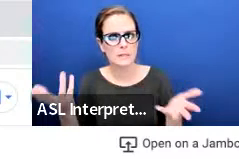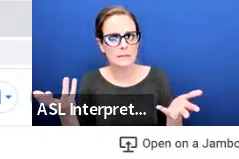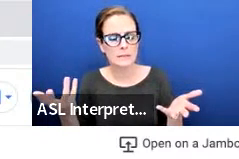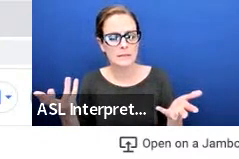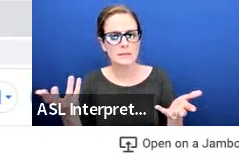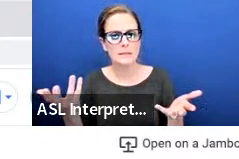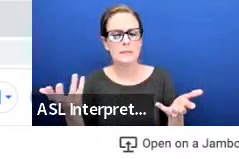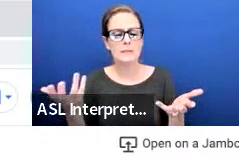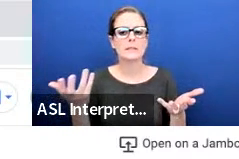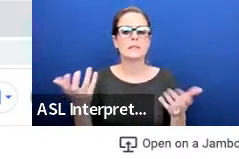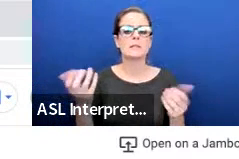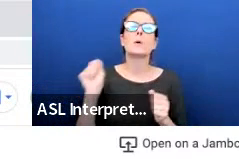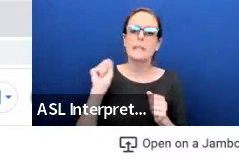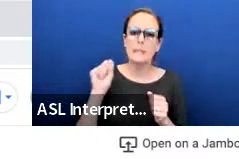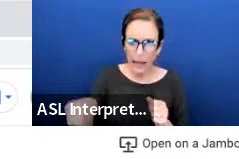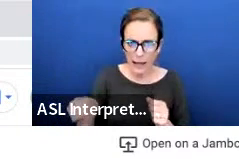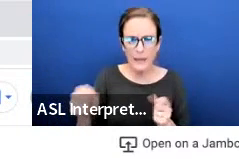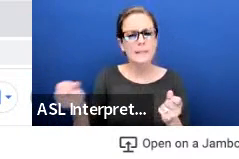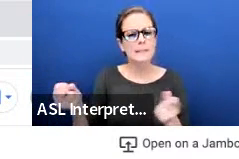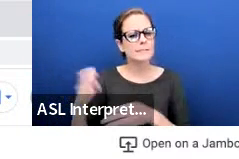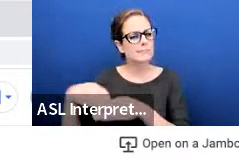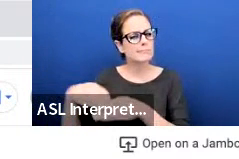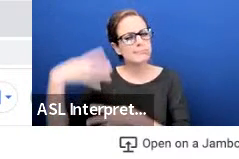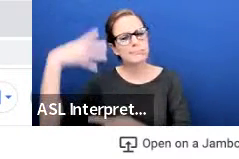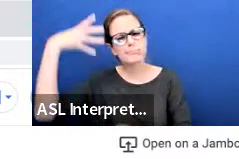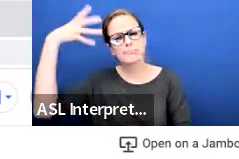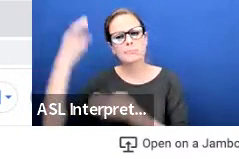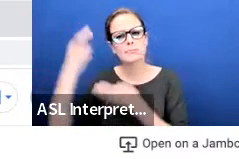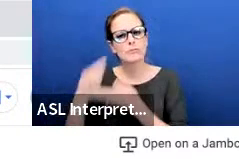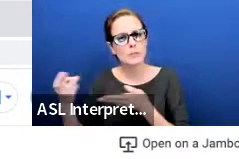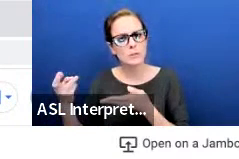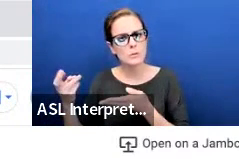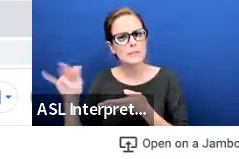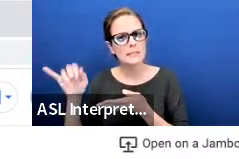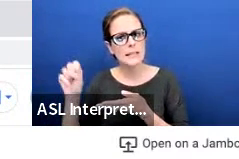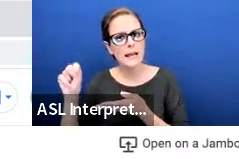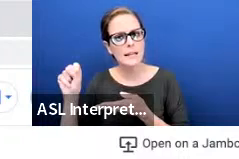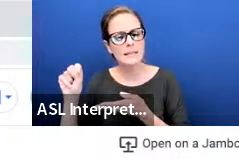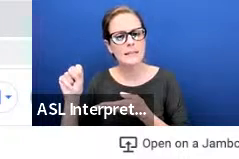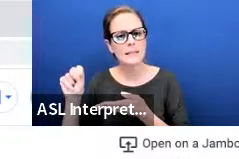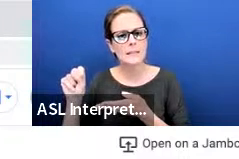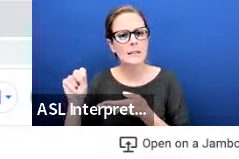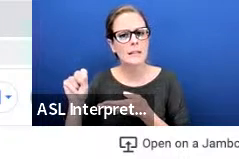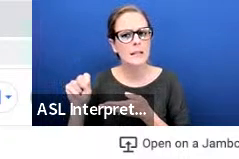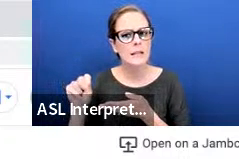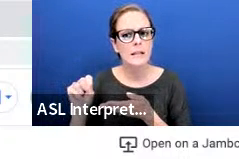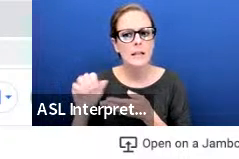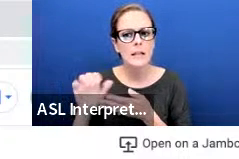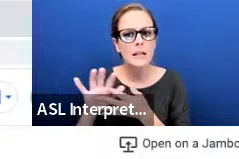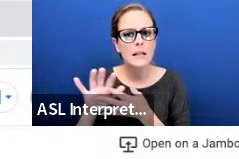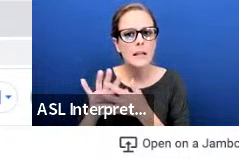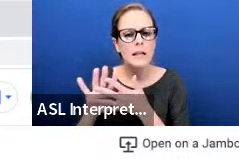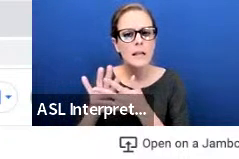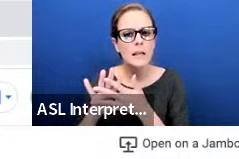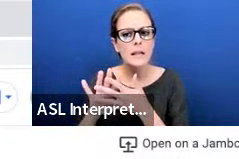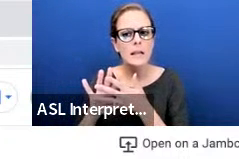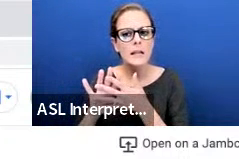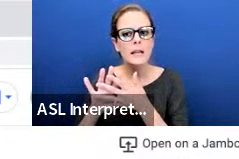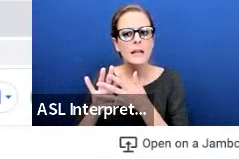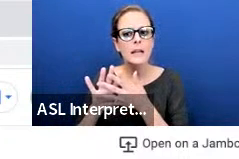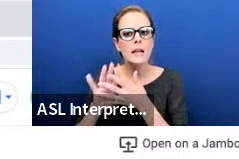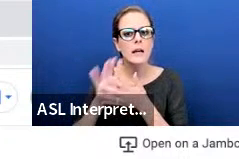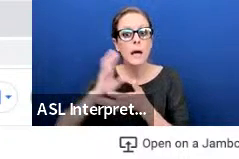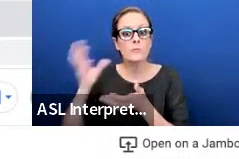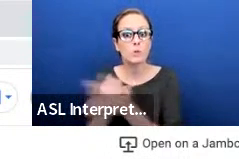a lot of high resources, but the fact that there's a really low community participations in those resources,